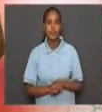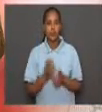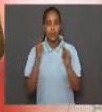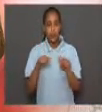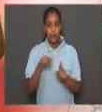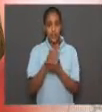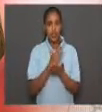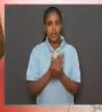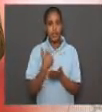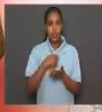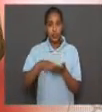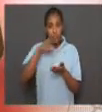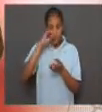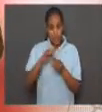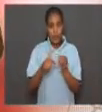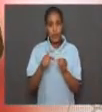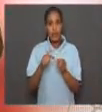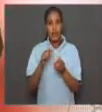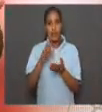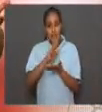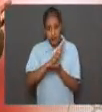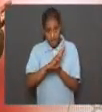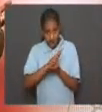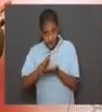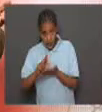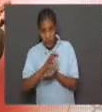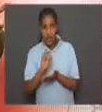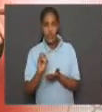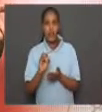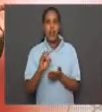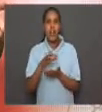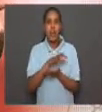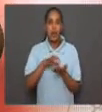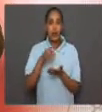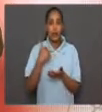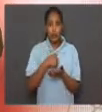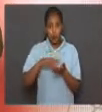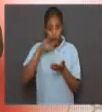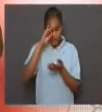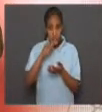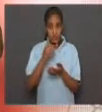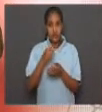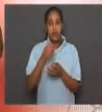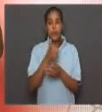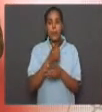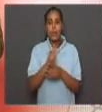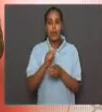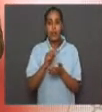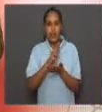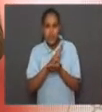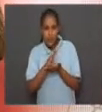In today's lesson, we learned about refining and alloying. We learned that metals are refined